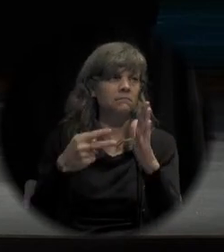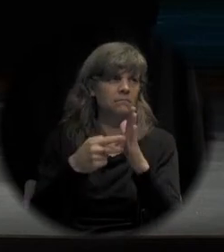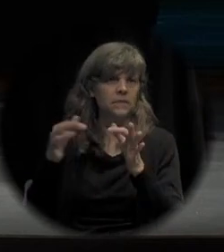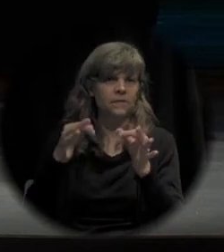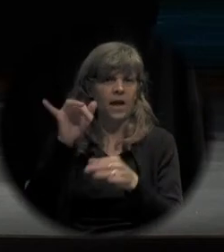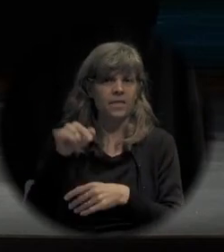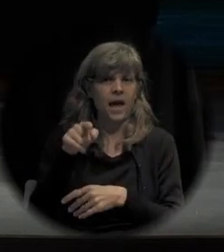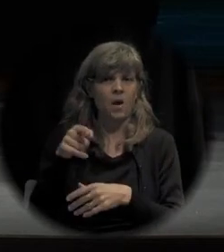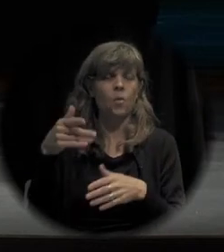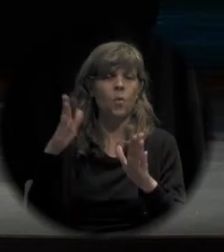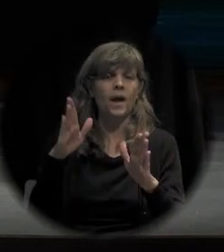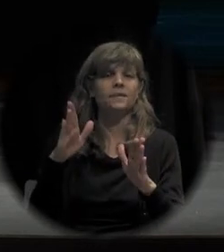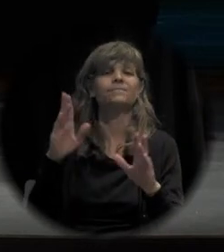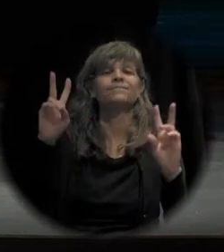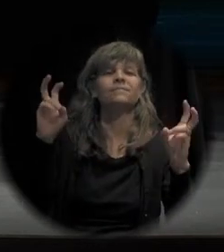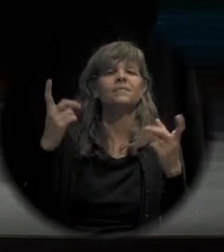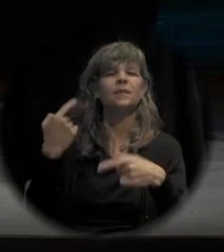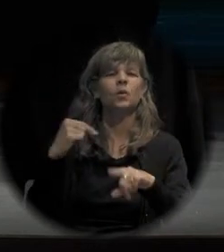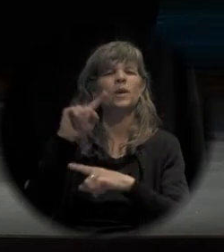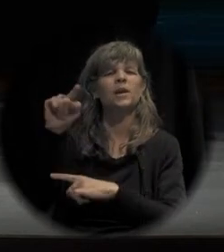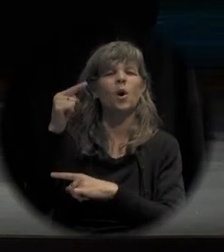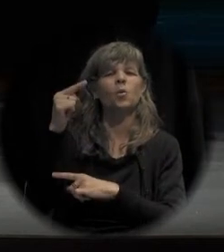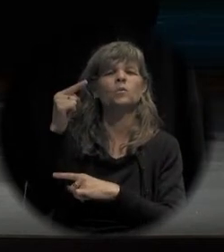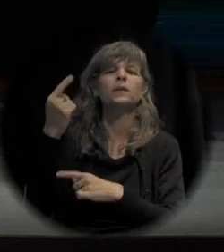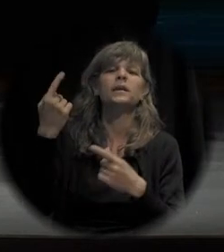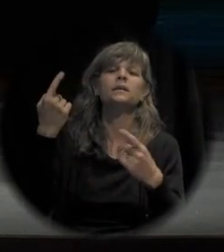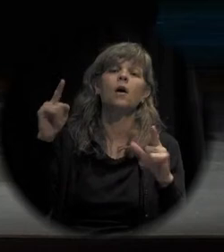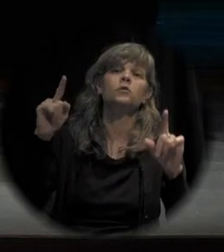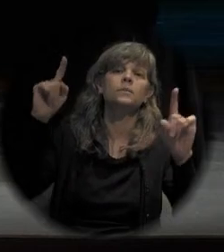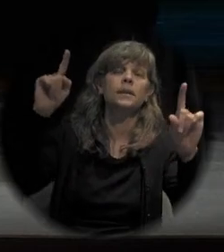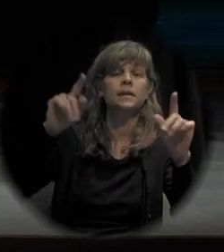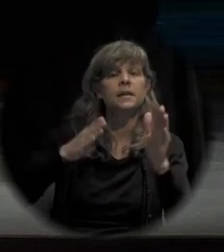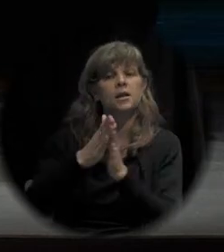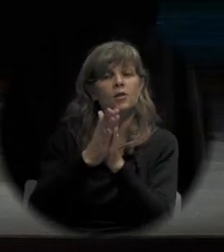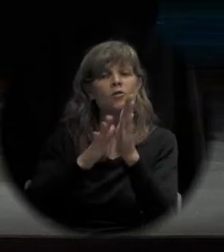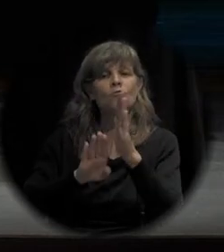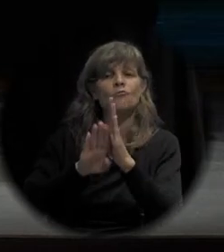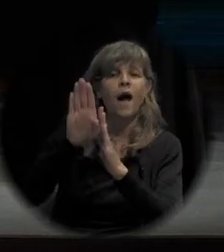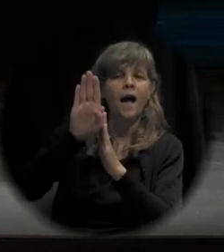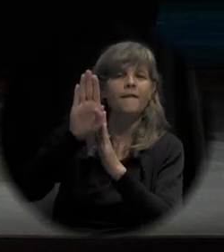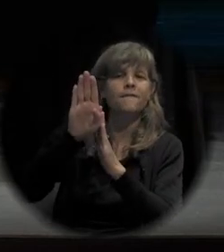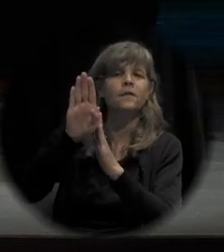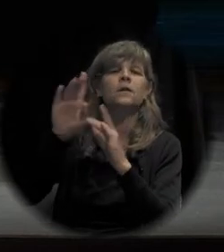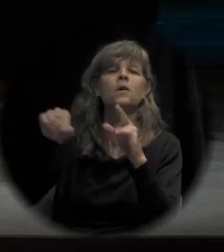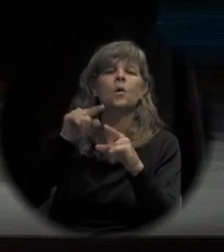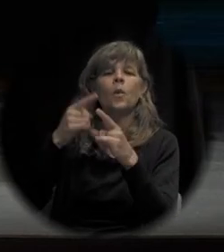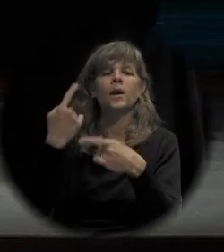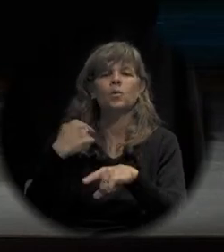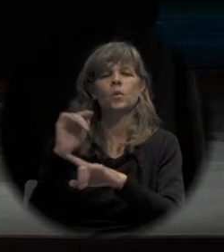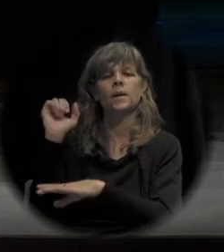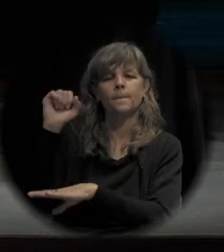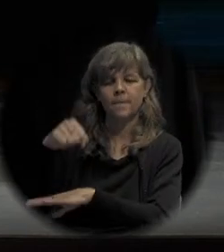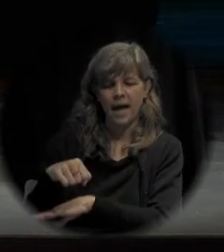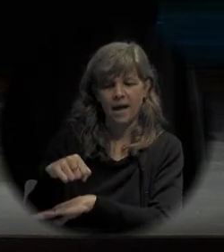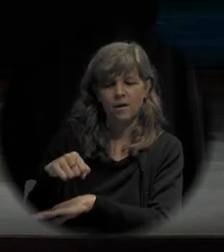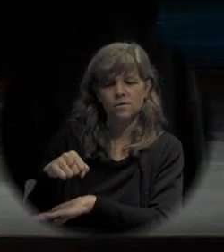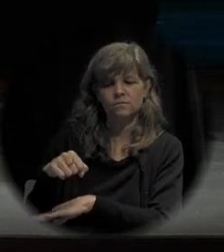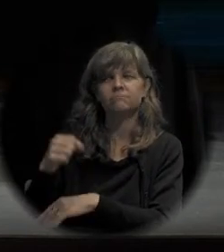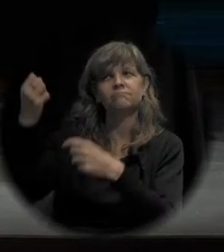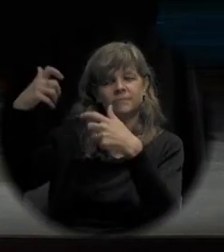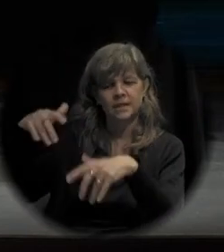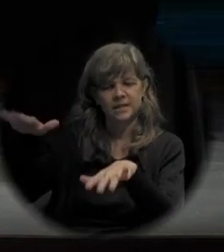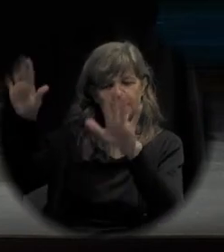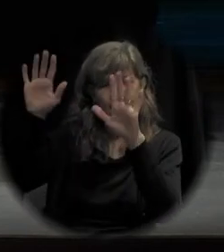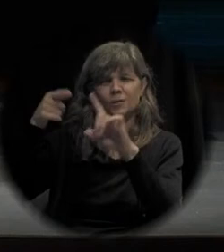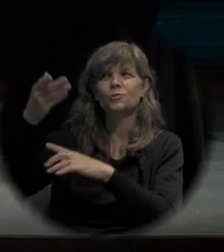only ultimately thrive when we bow in dependent submission, enjoying relationship with our sovereign King in